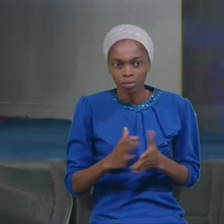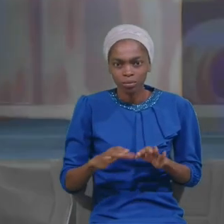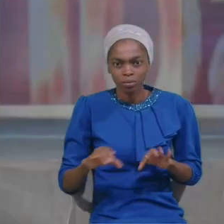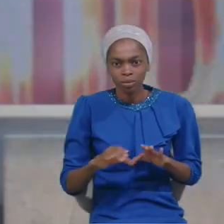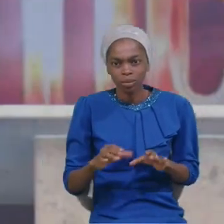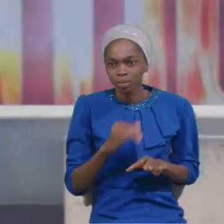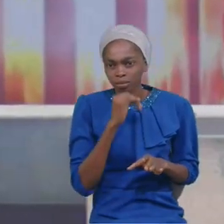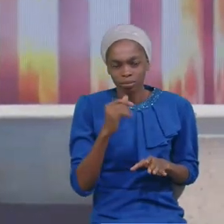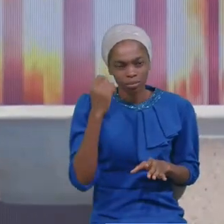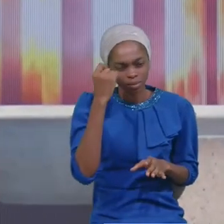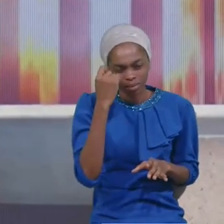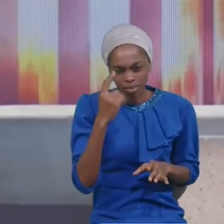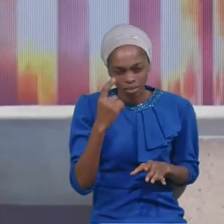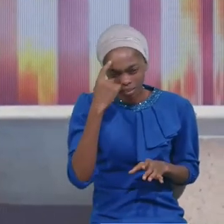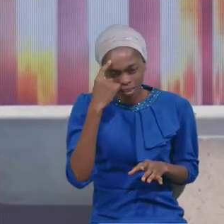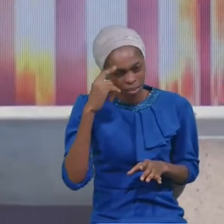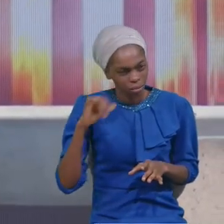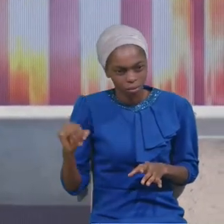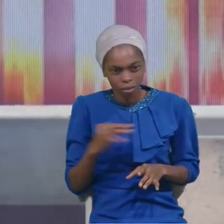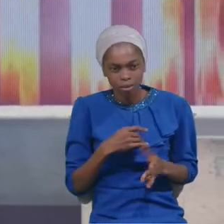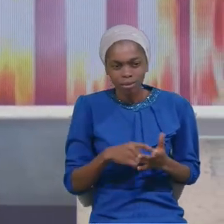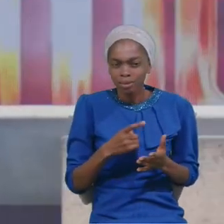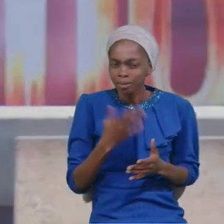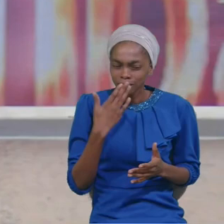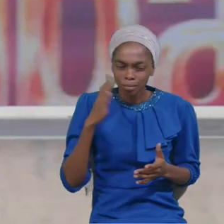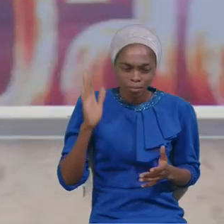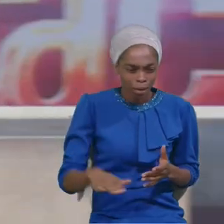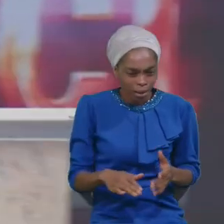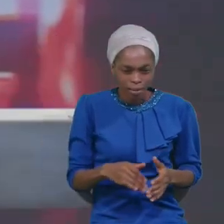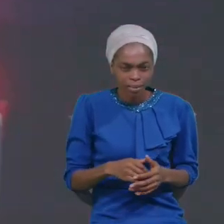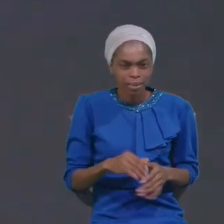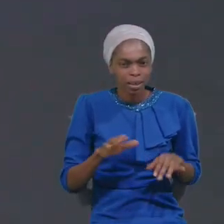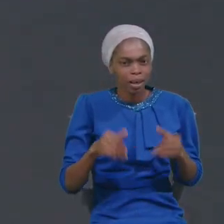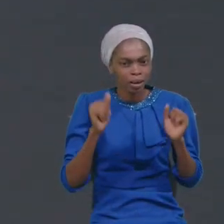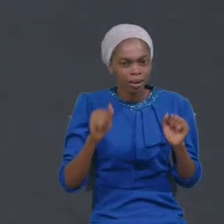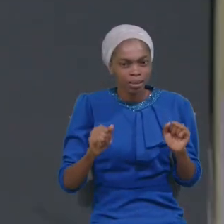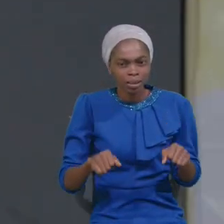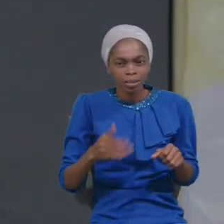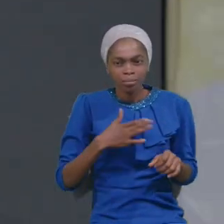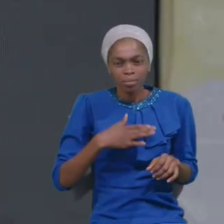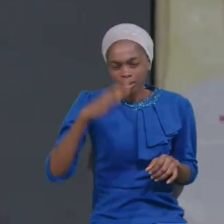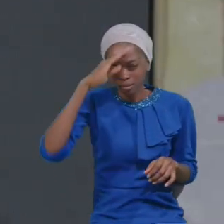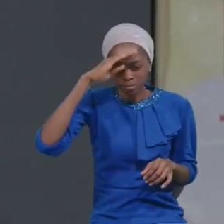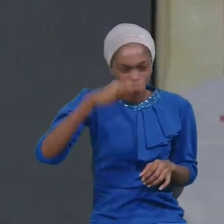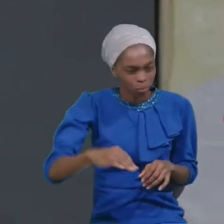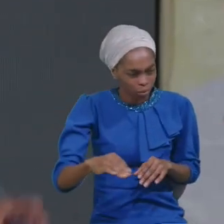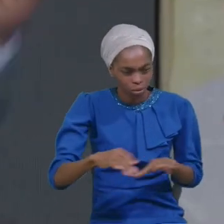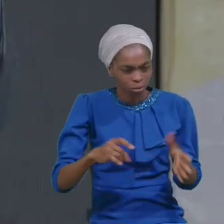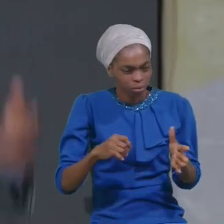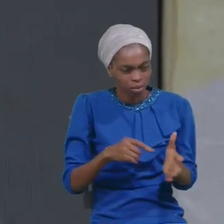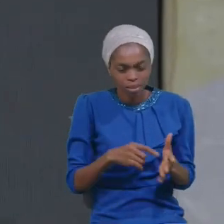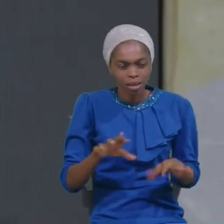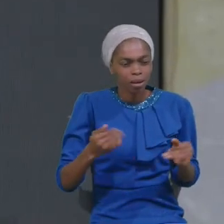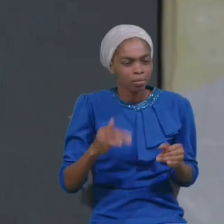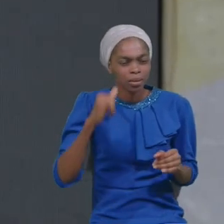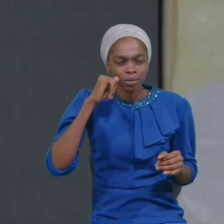do this? How could my daughter do this? And you go to daddy, you say, daddy, forgive me. Stand